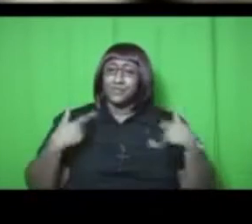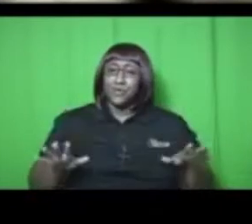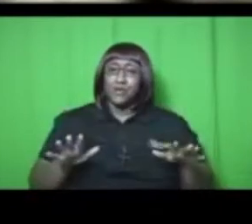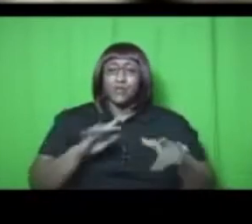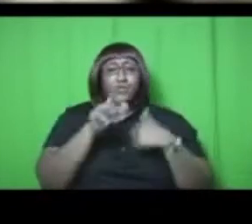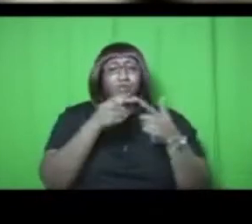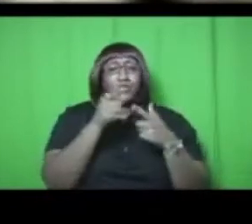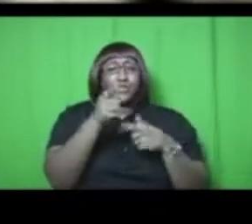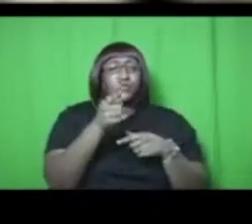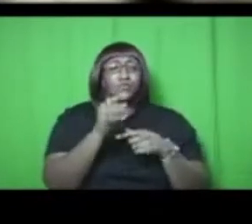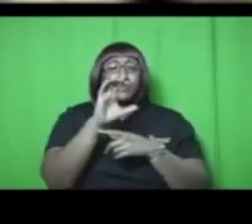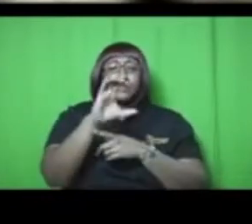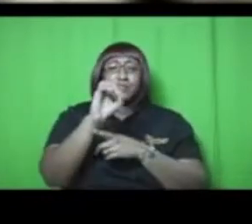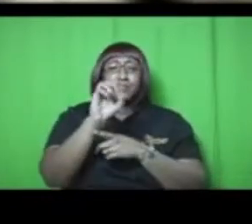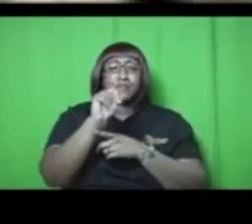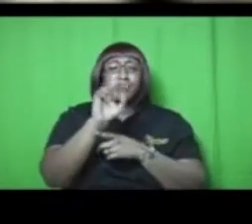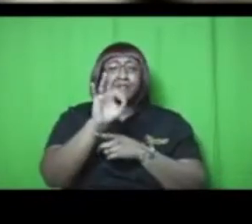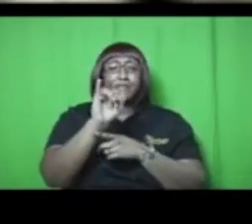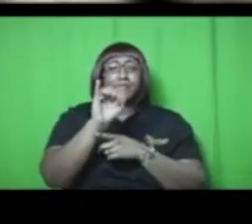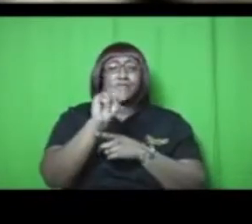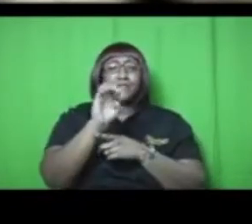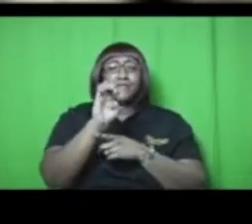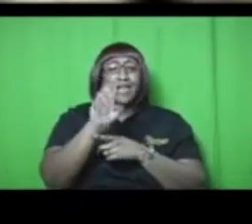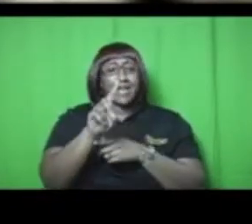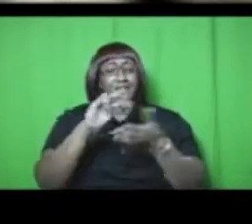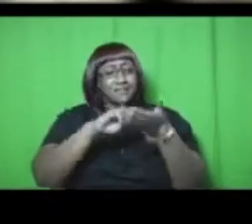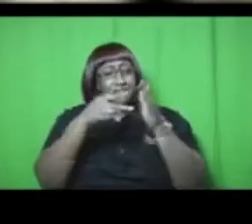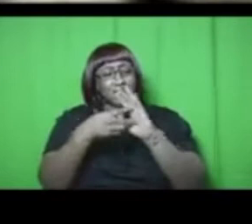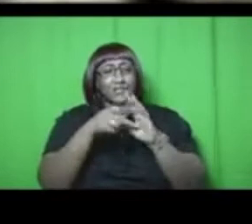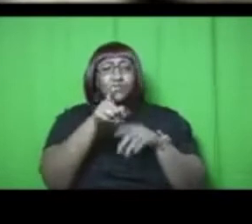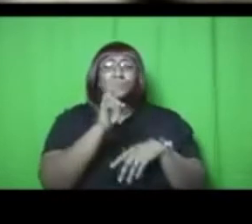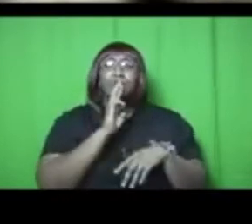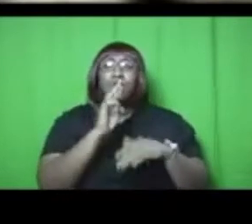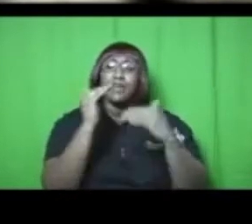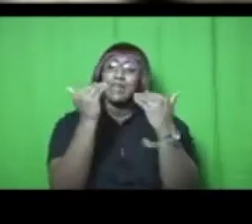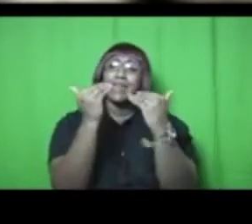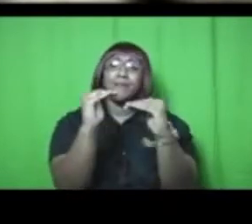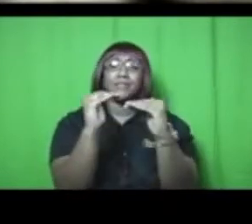are confined, that means that you are limited.